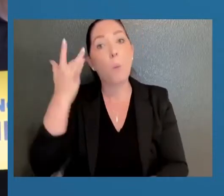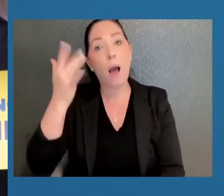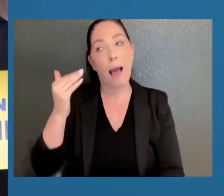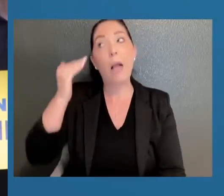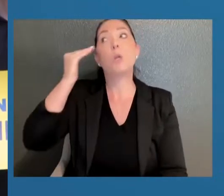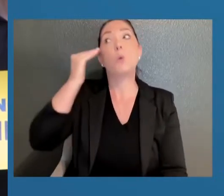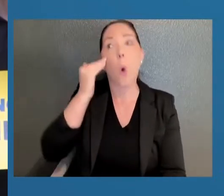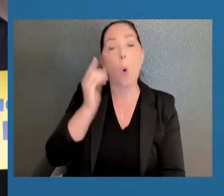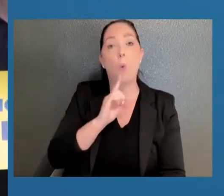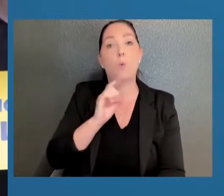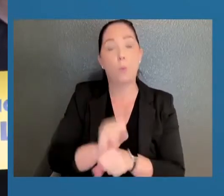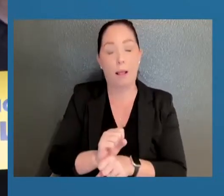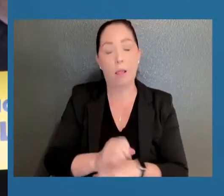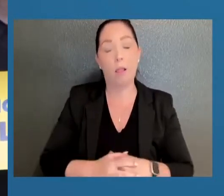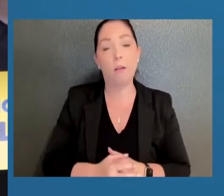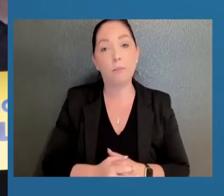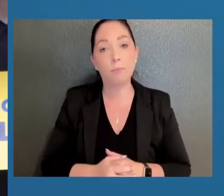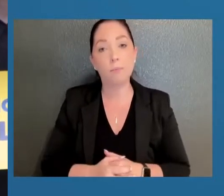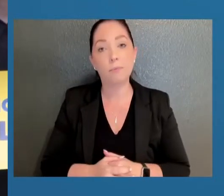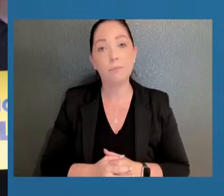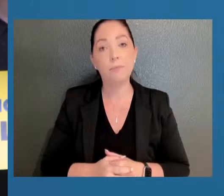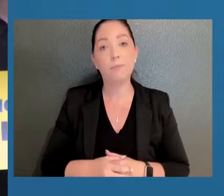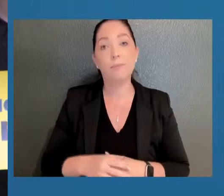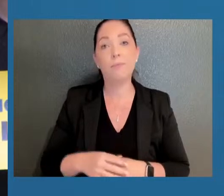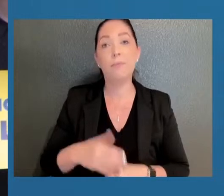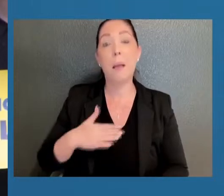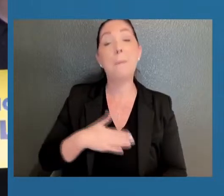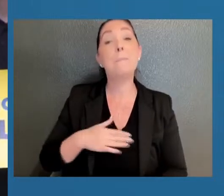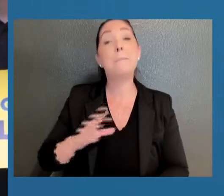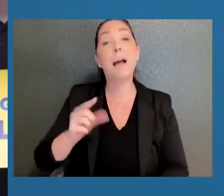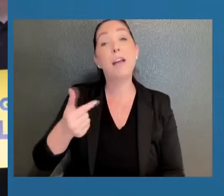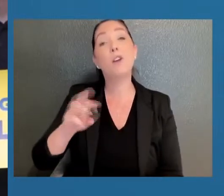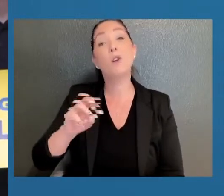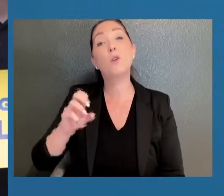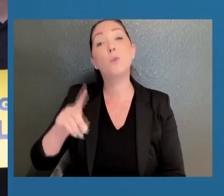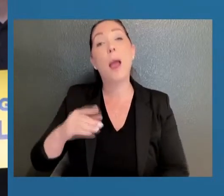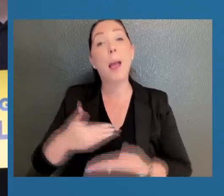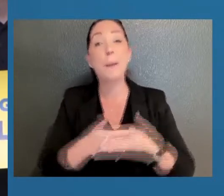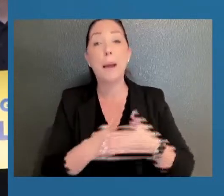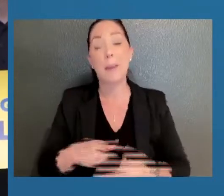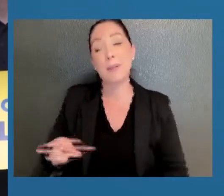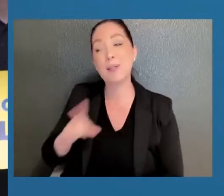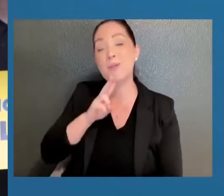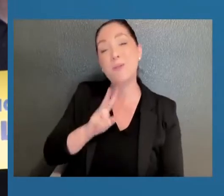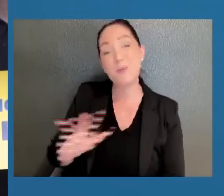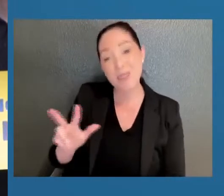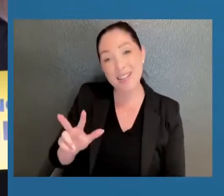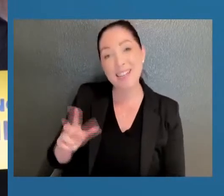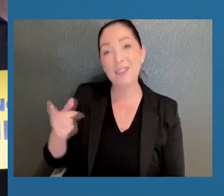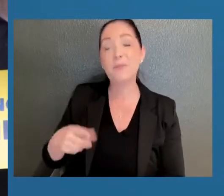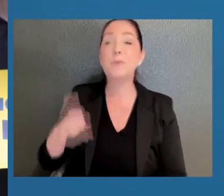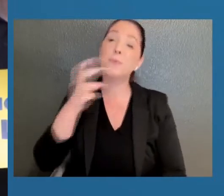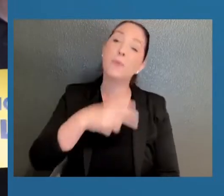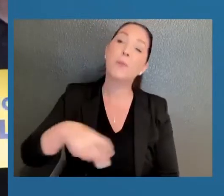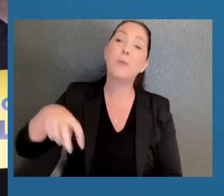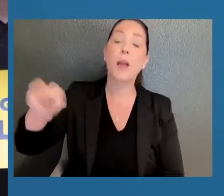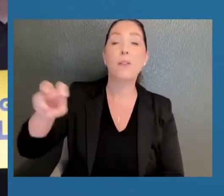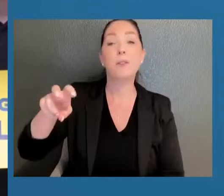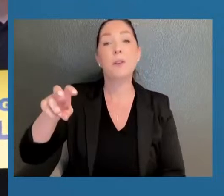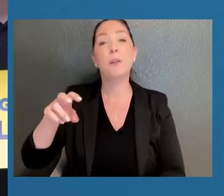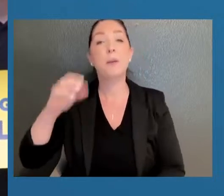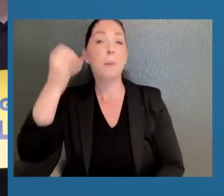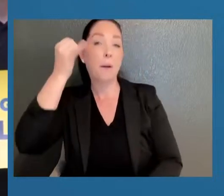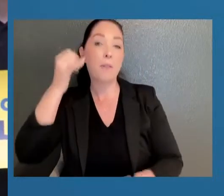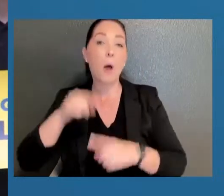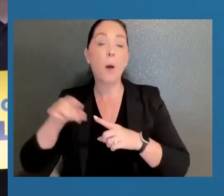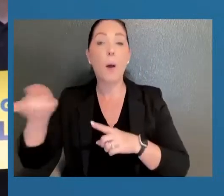took my grandbaby, first visit to Buffalo ever, she's 3 years old, last weekend. Canal side, I've always looked at that and said, I want to have